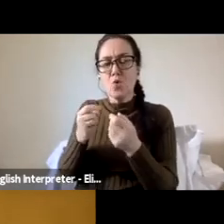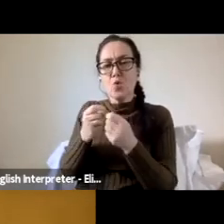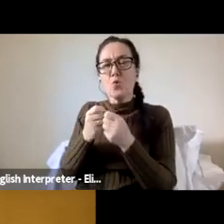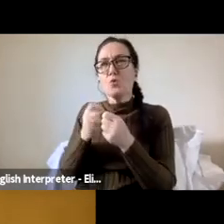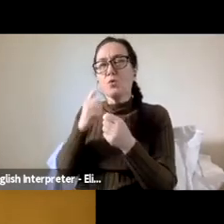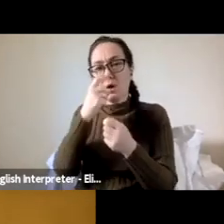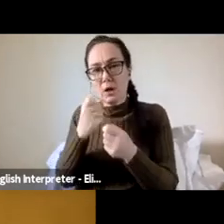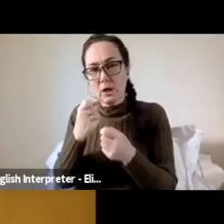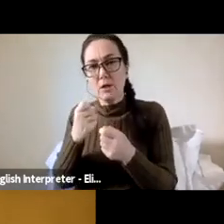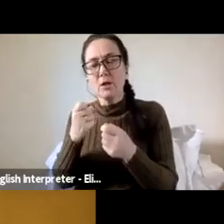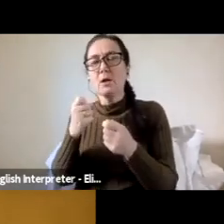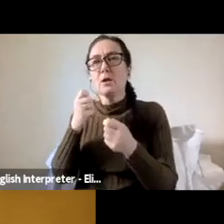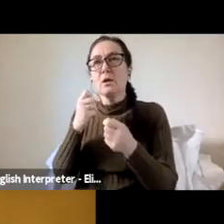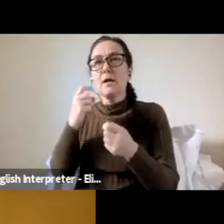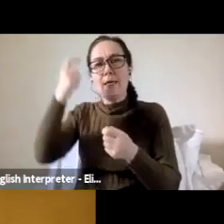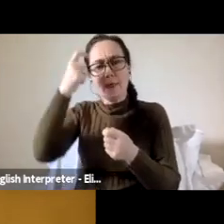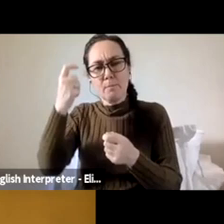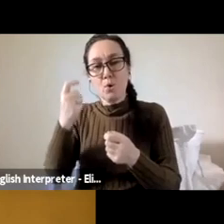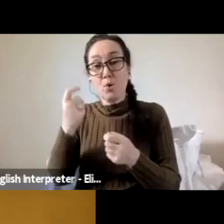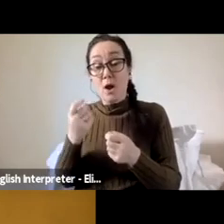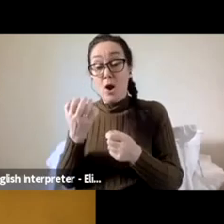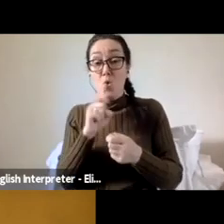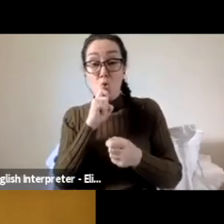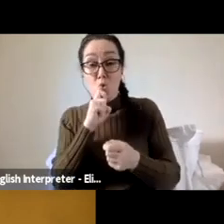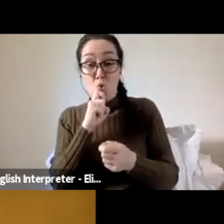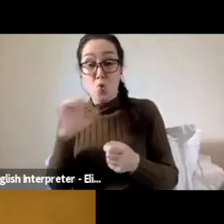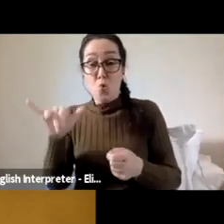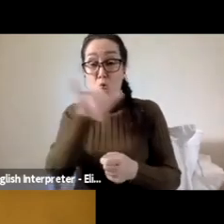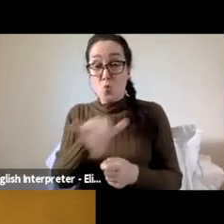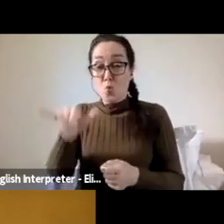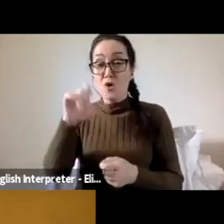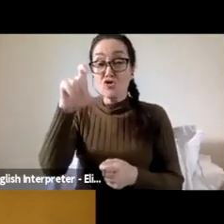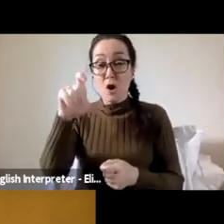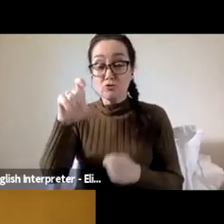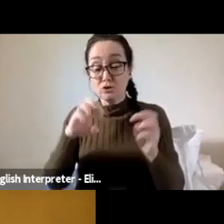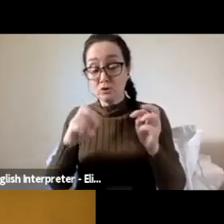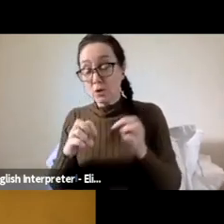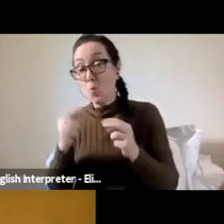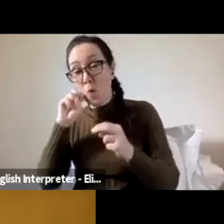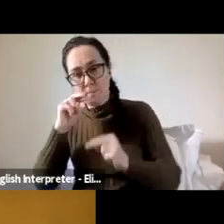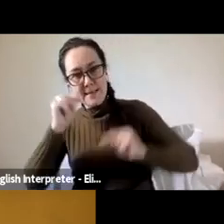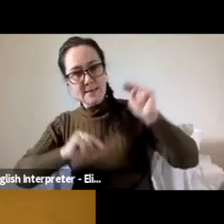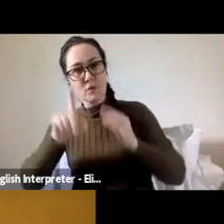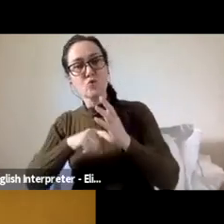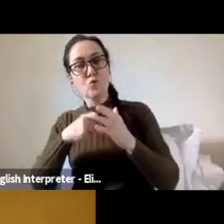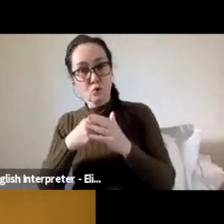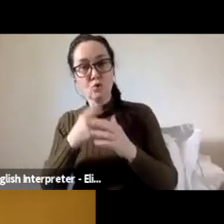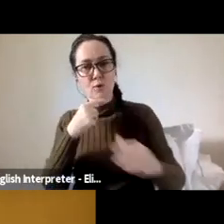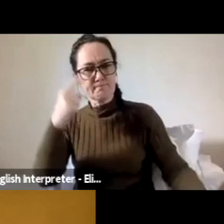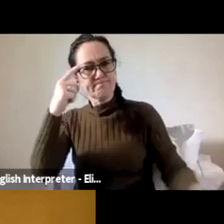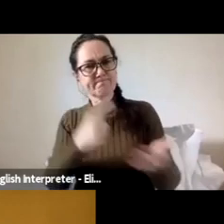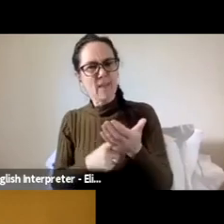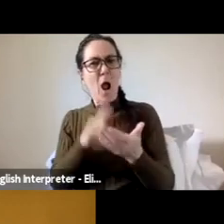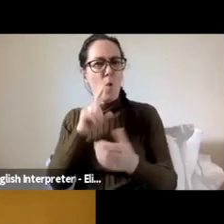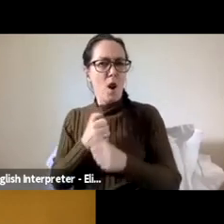at specifically to the UK. So once you identify those countries, you go for those countries and lobby